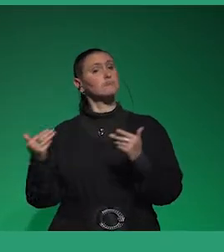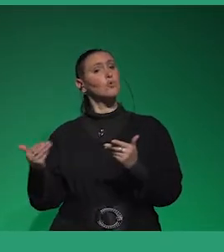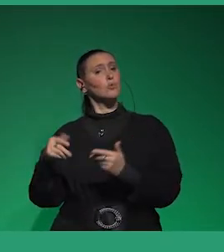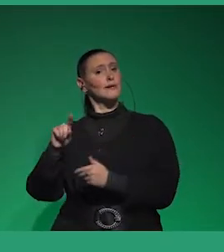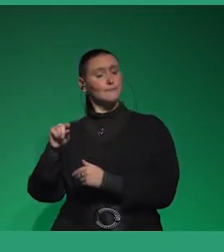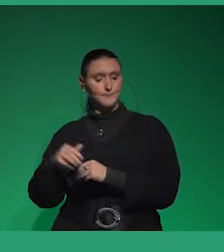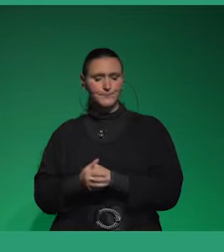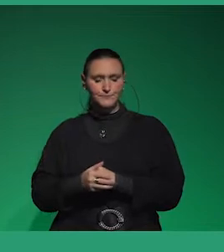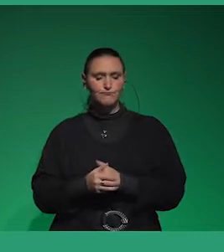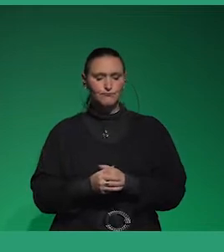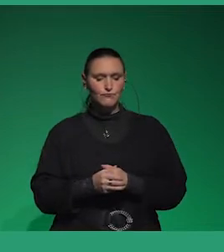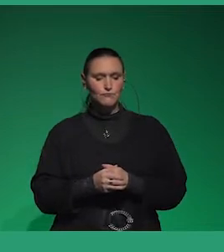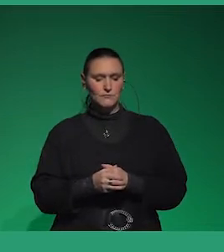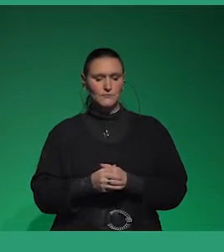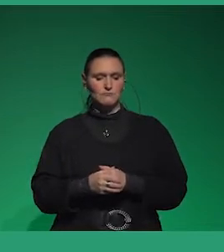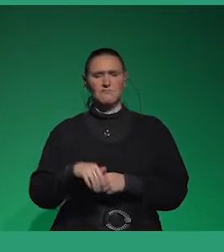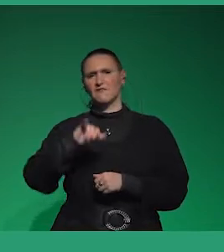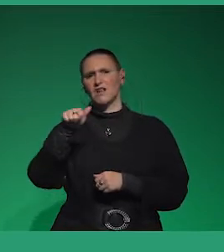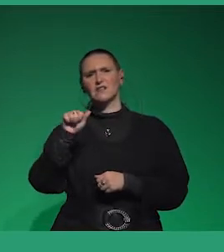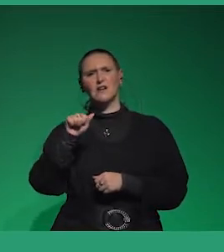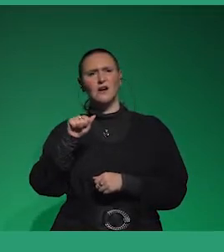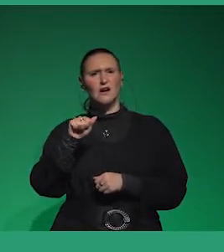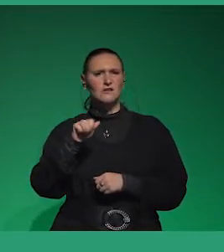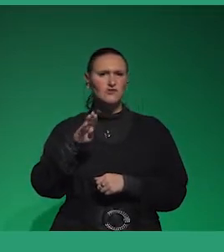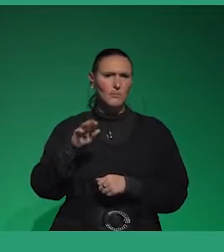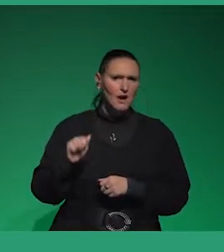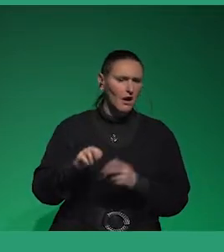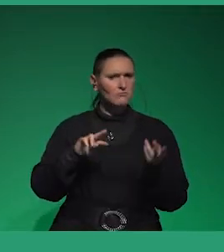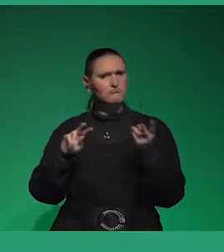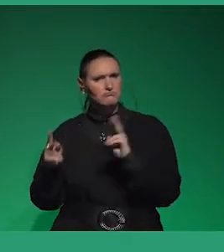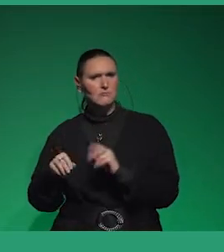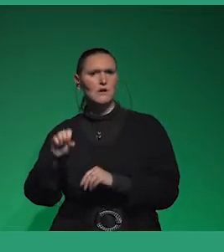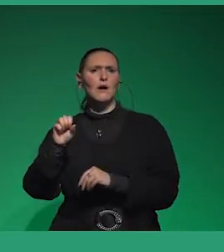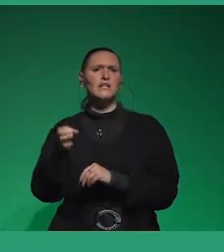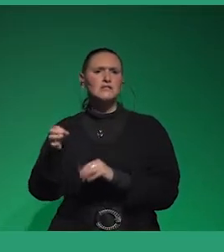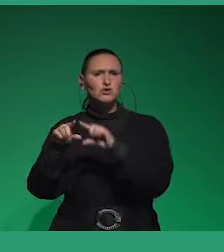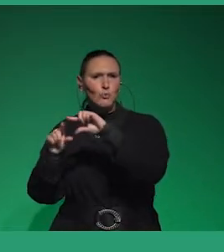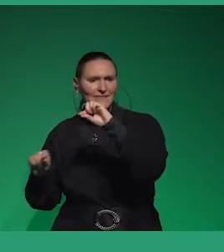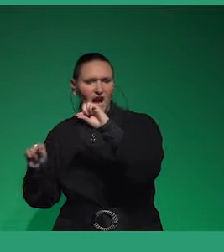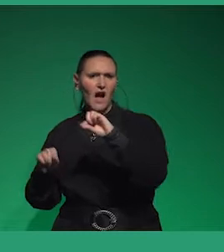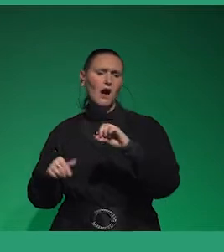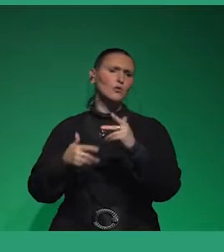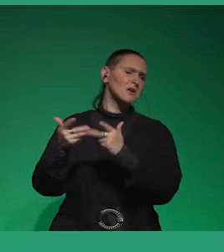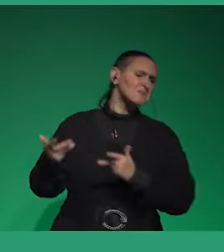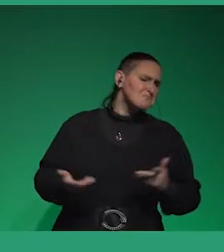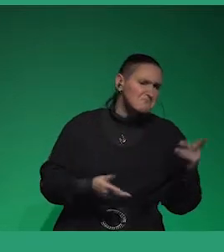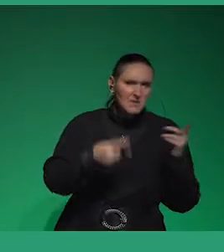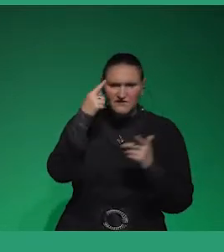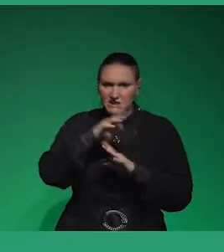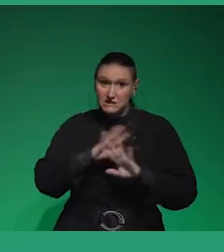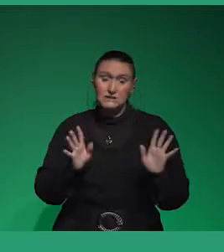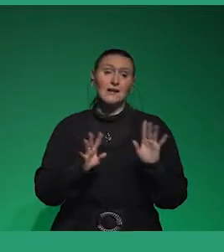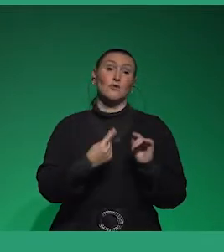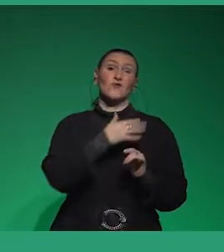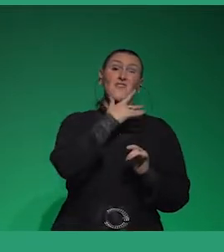mainly from Java, and moved to Sumatra, to the less populated long time ago. But nowadays Sumatra is also well high